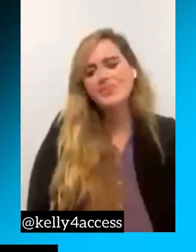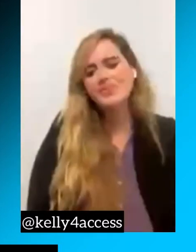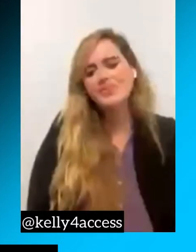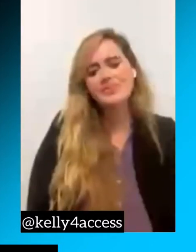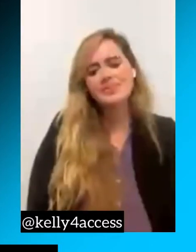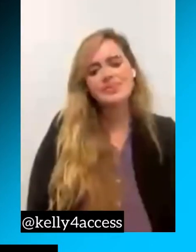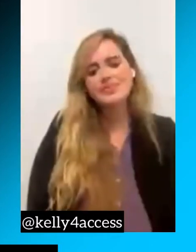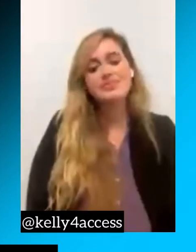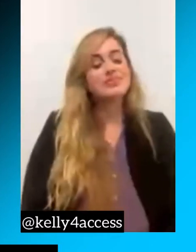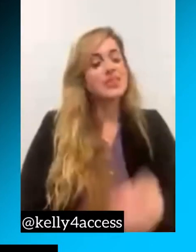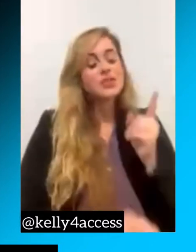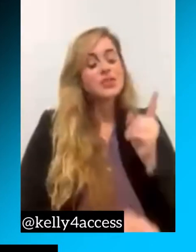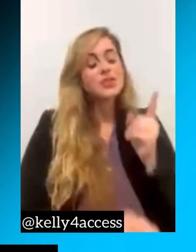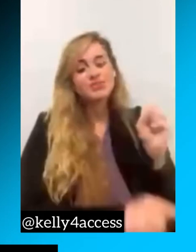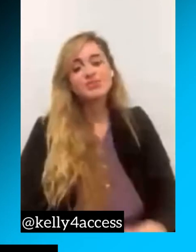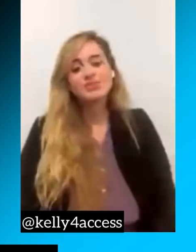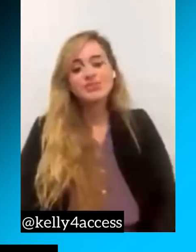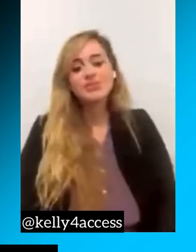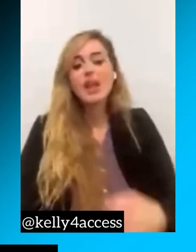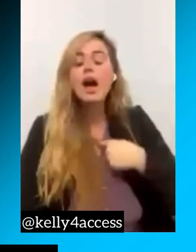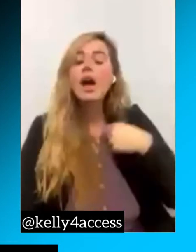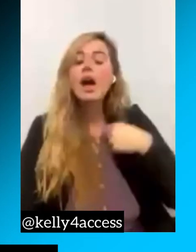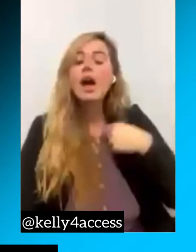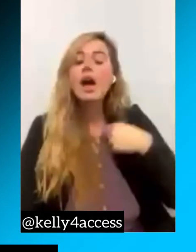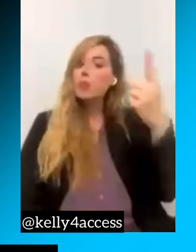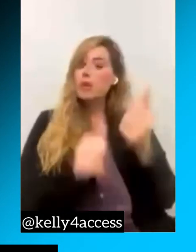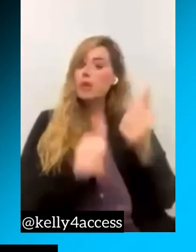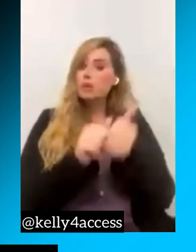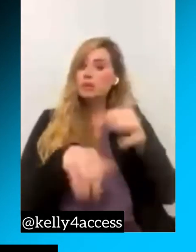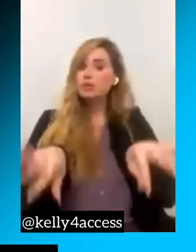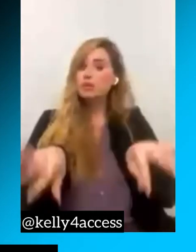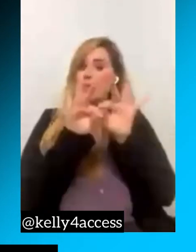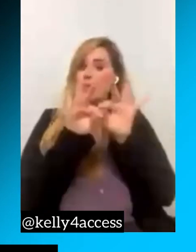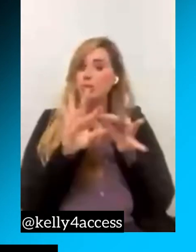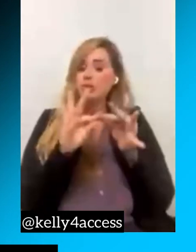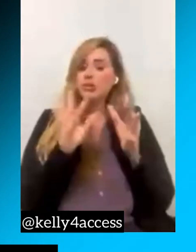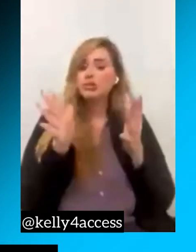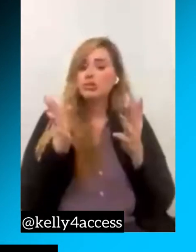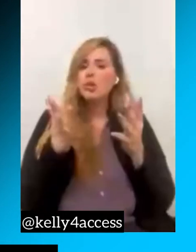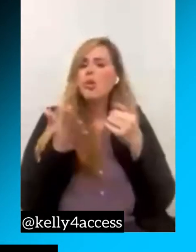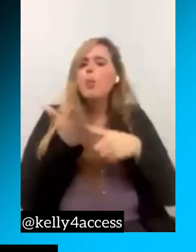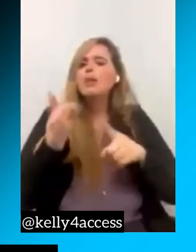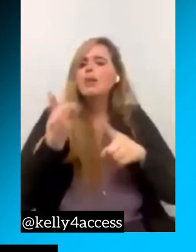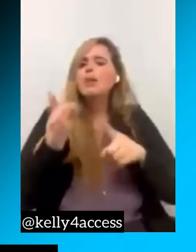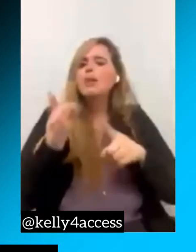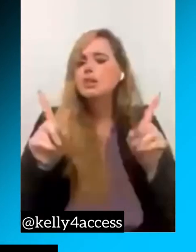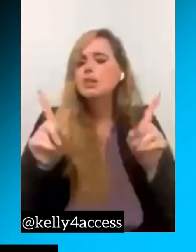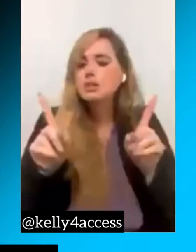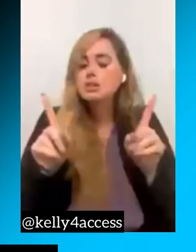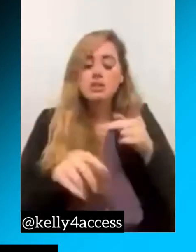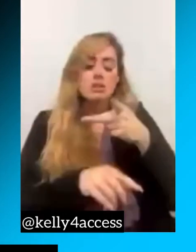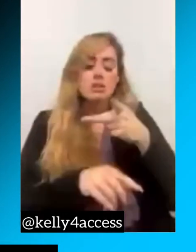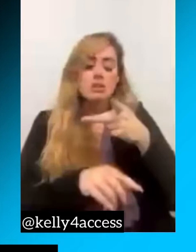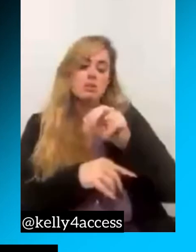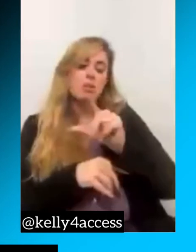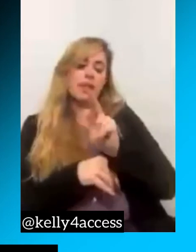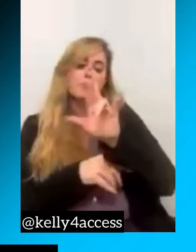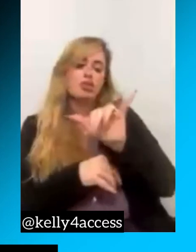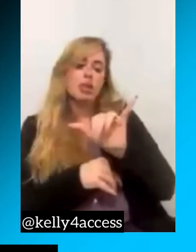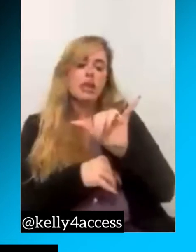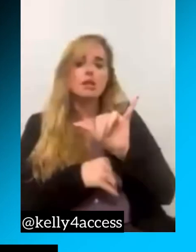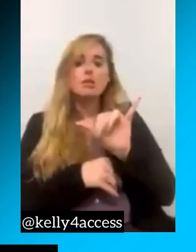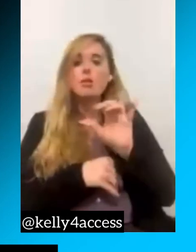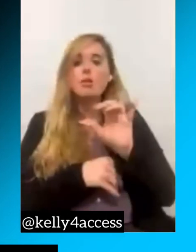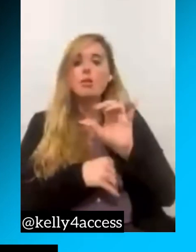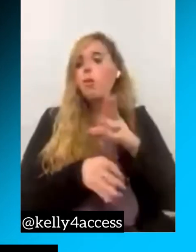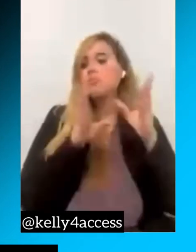Yeah. And I think the big component there is the difference I think between polyamory and like let's say if you have a